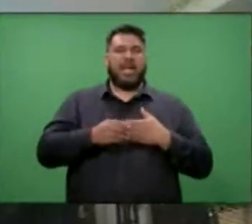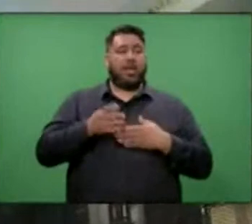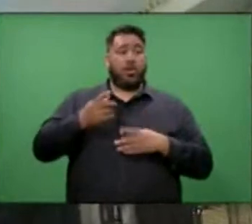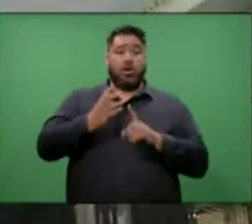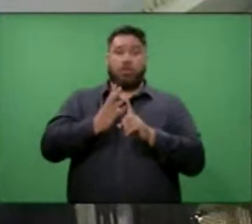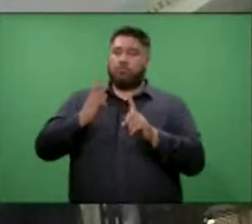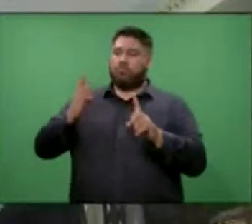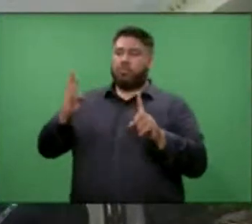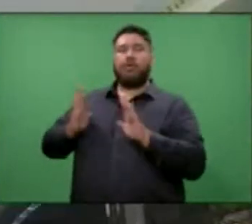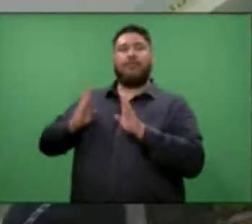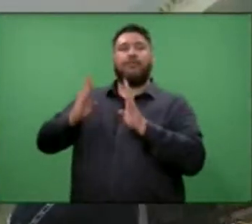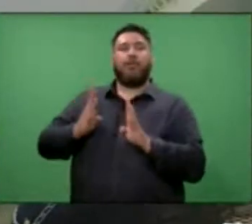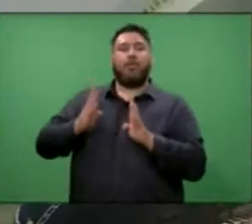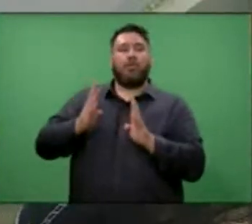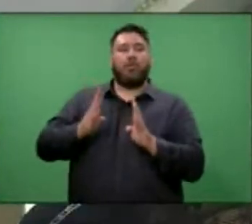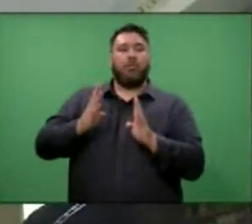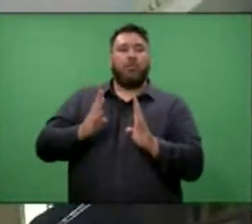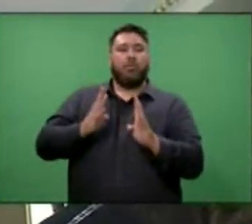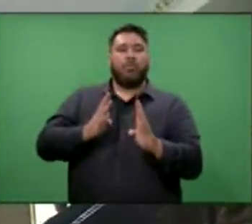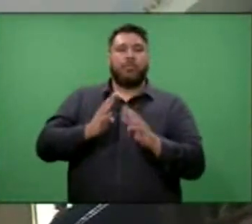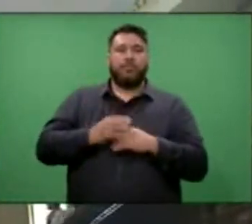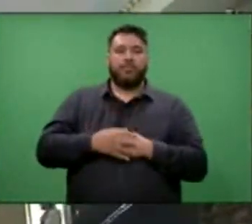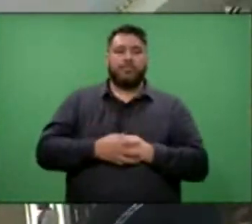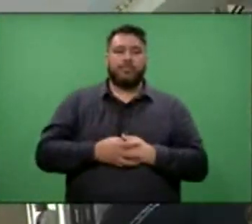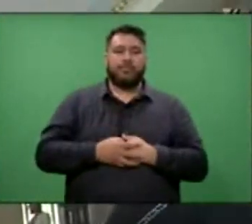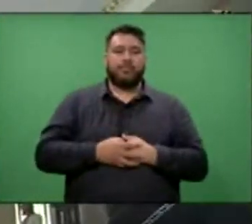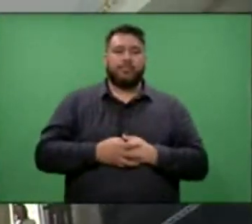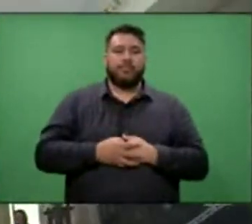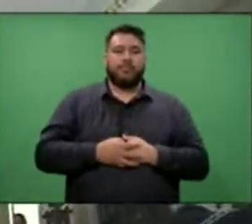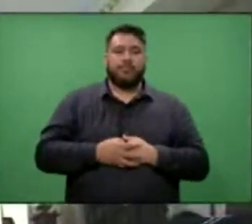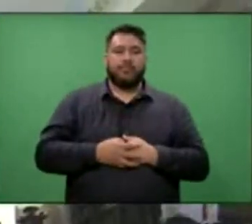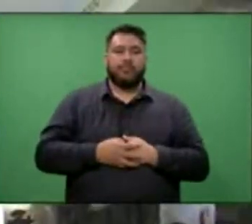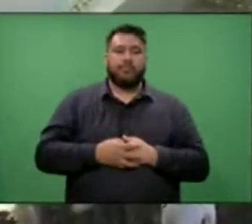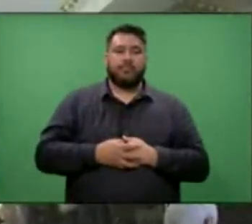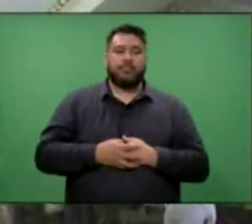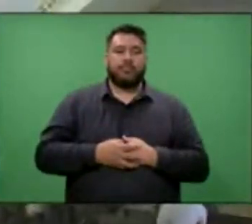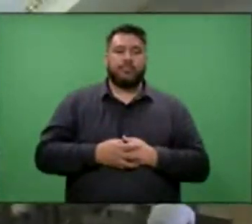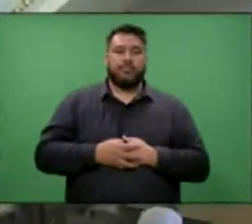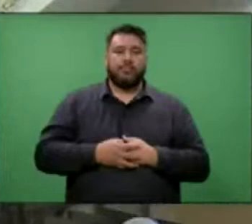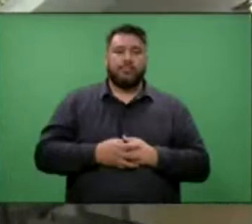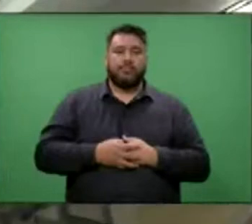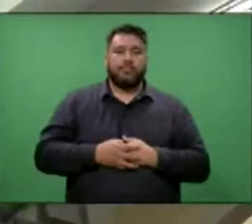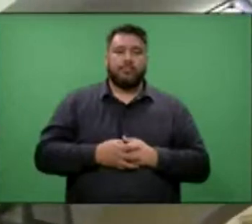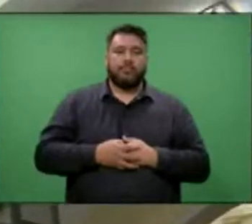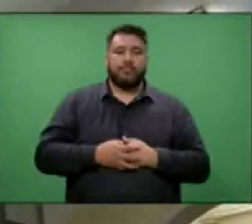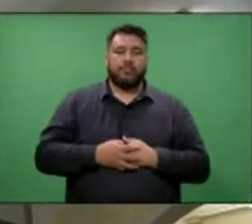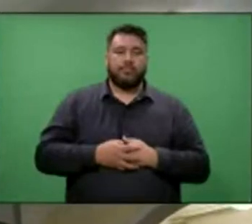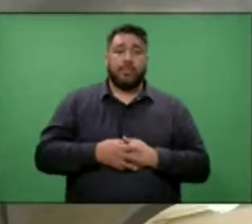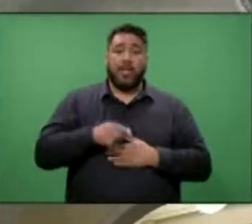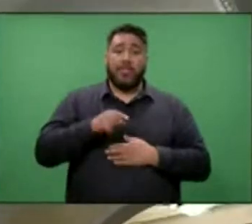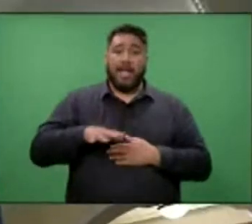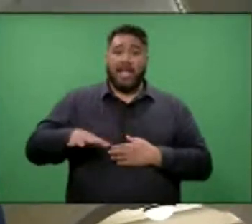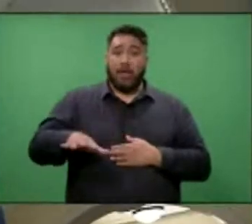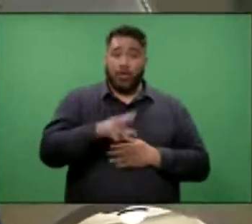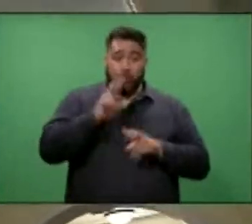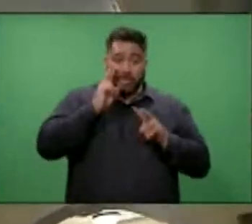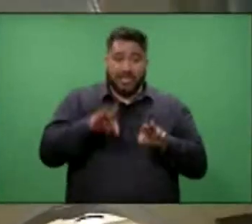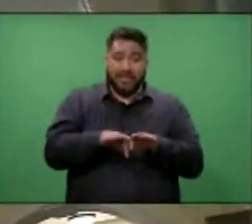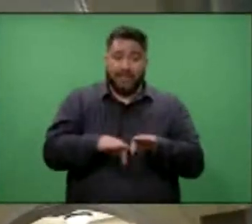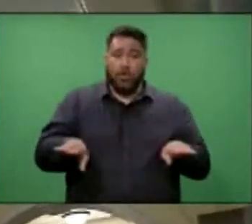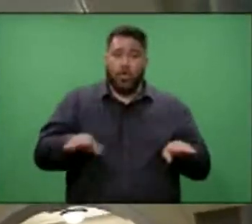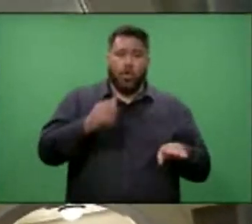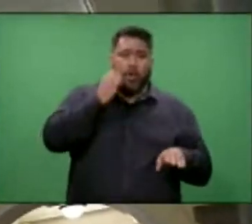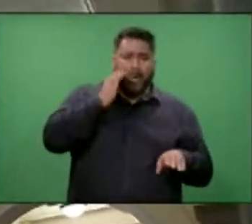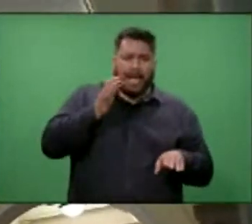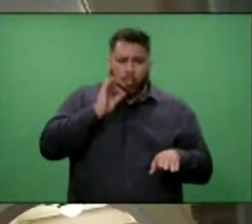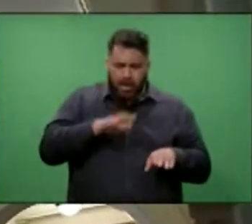on an area called by press gallery reporters the tiles, where they traditionally try to speak to MPs and ministers before